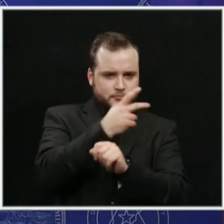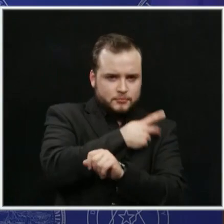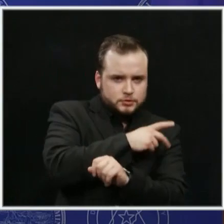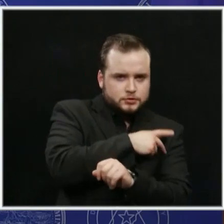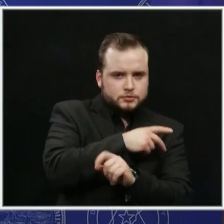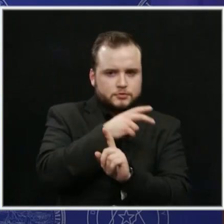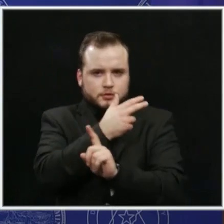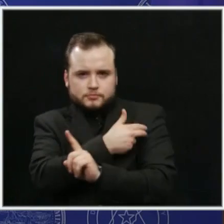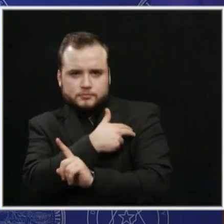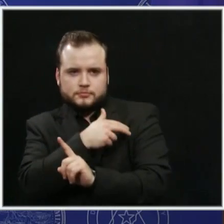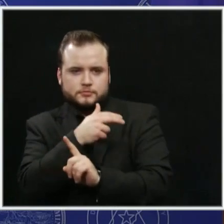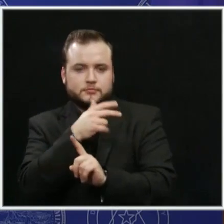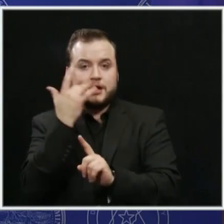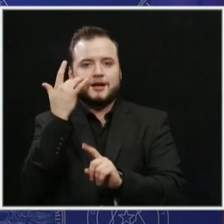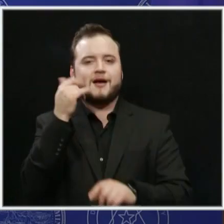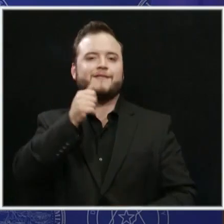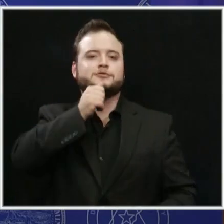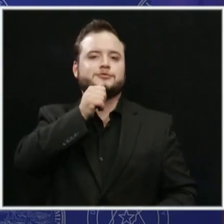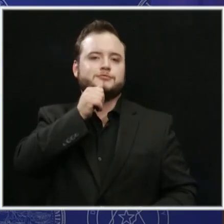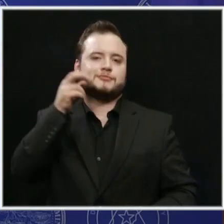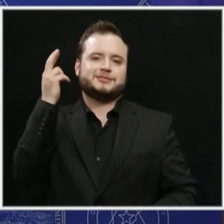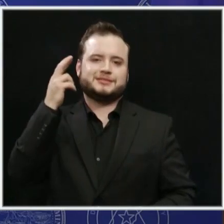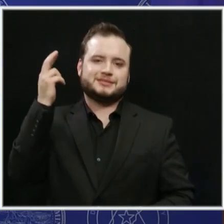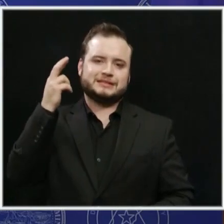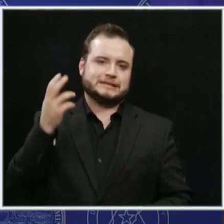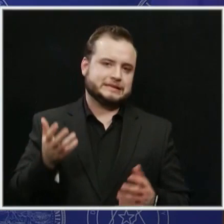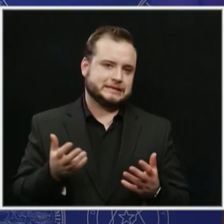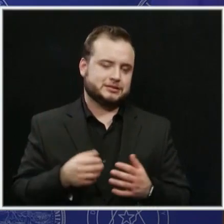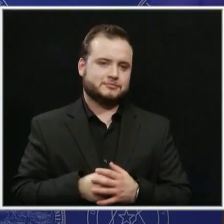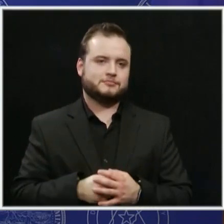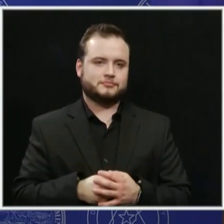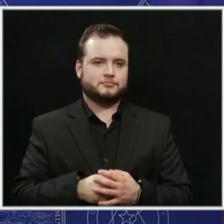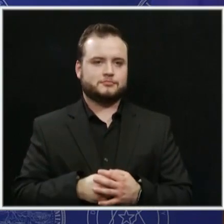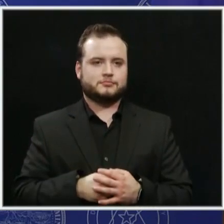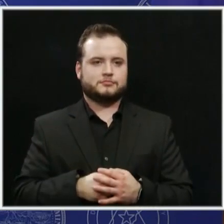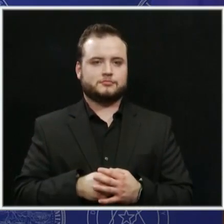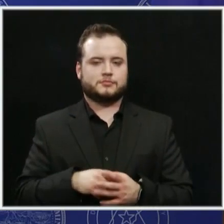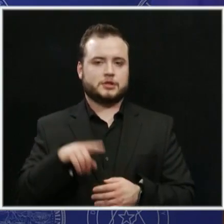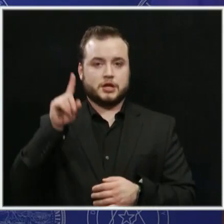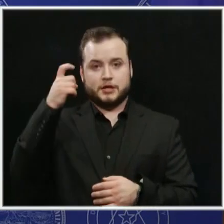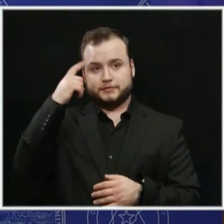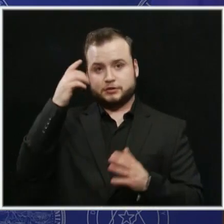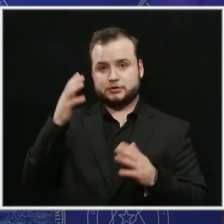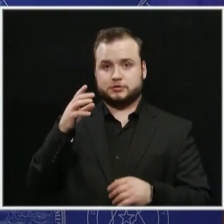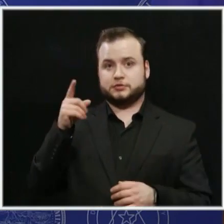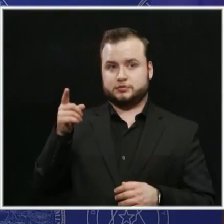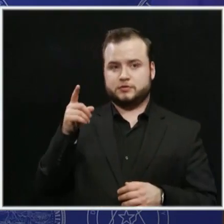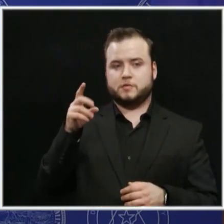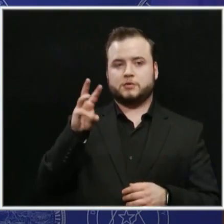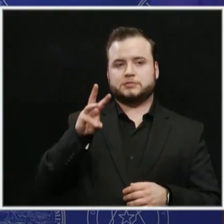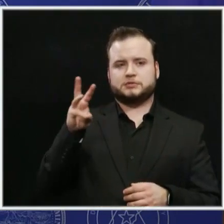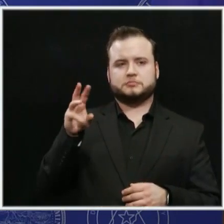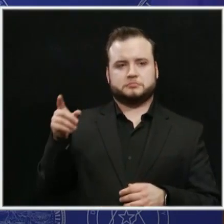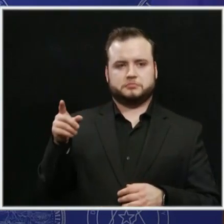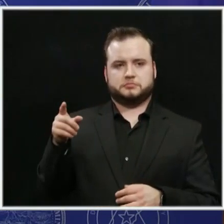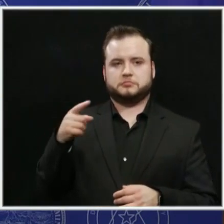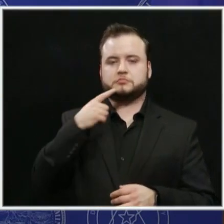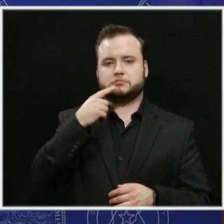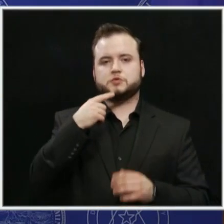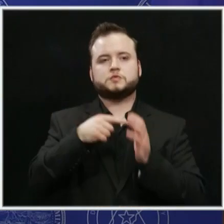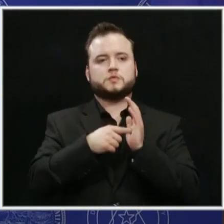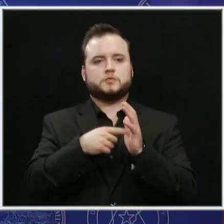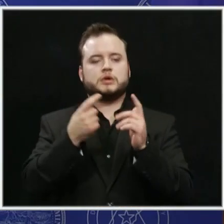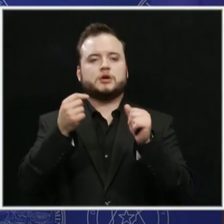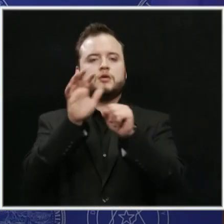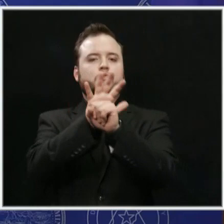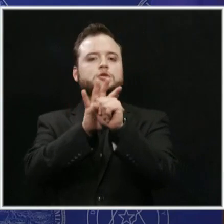reasons, but we certainly do, and I think on the governor's website we show some regional graphics of